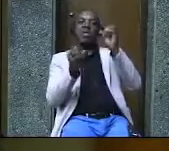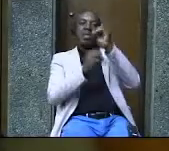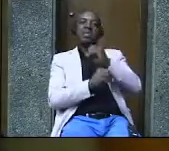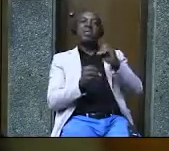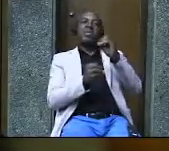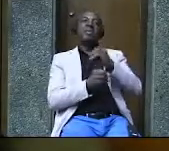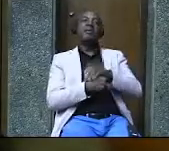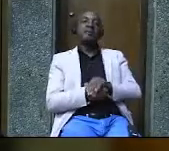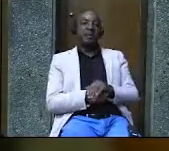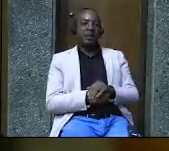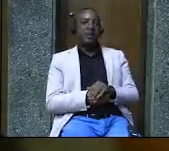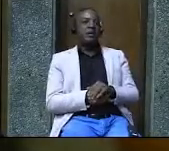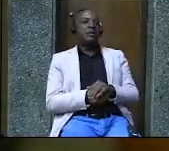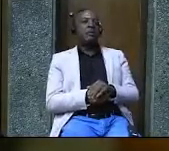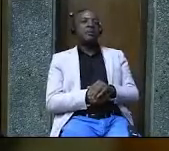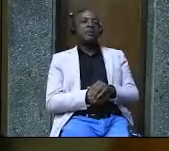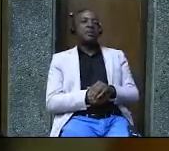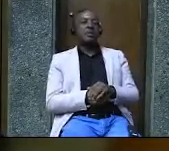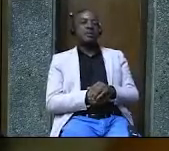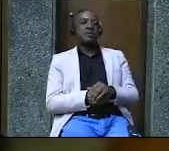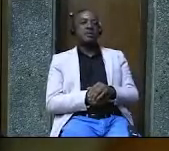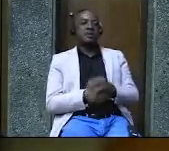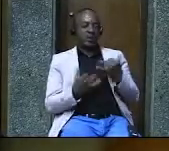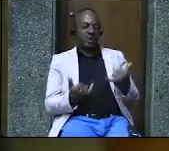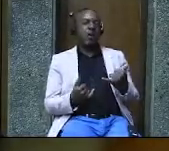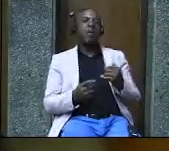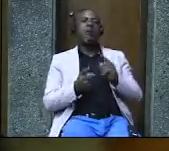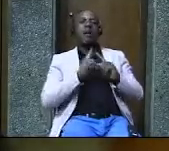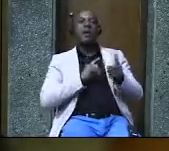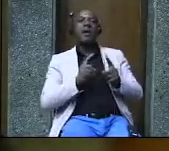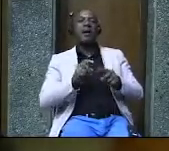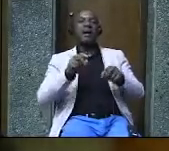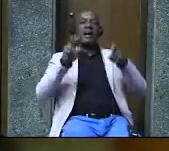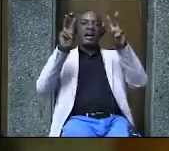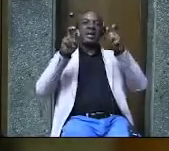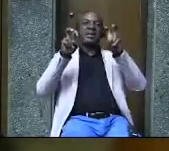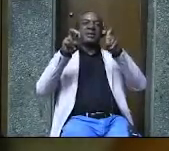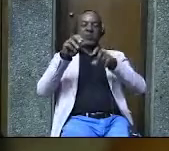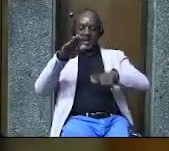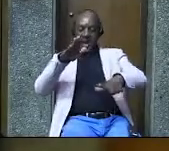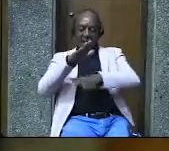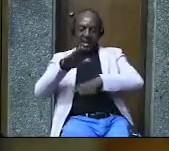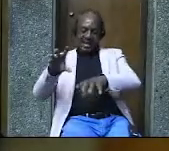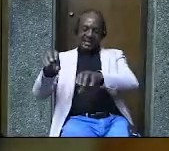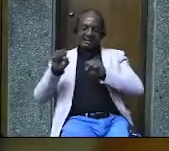ba bua ntho tsa expropriate mari lendi eo